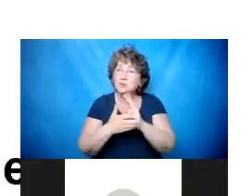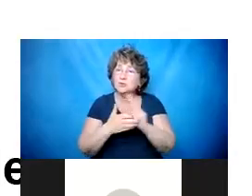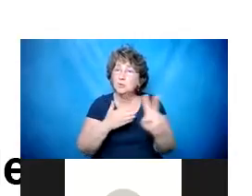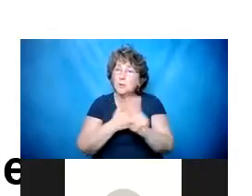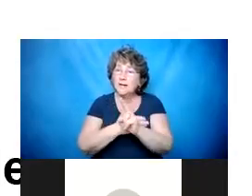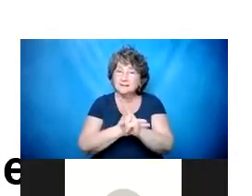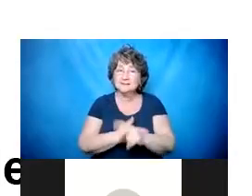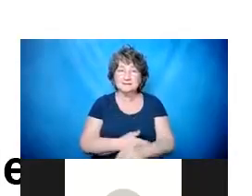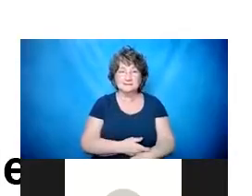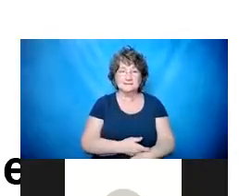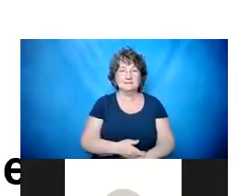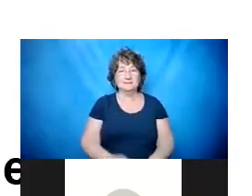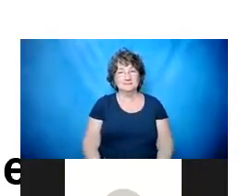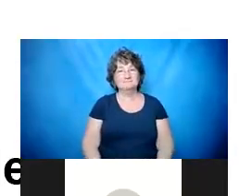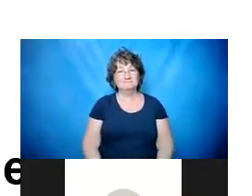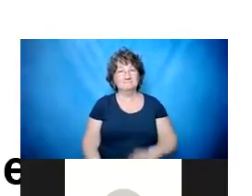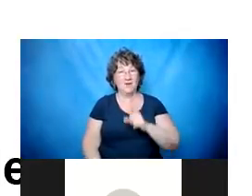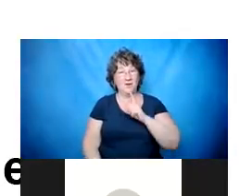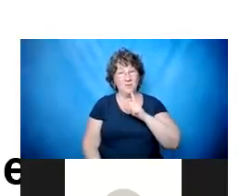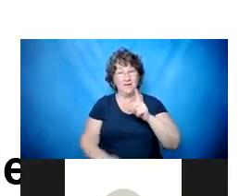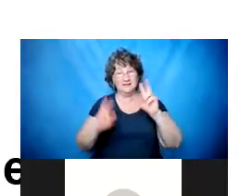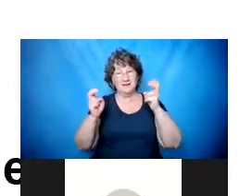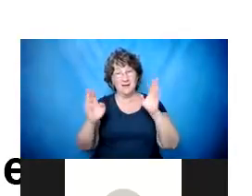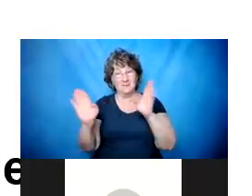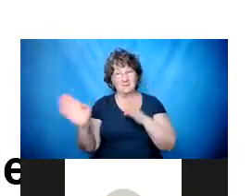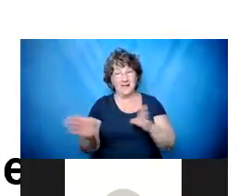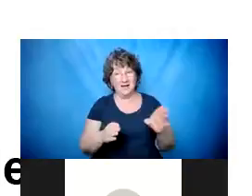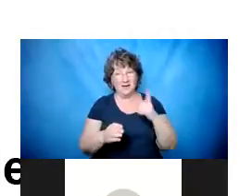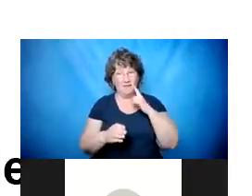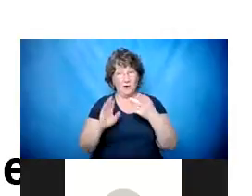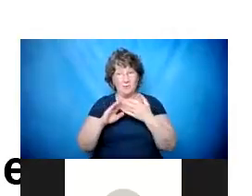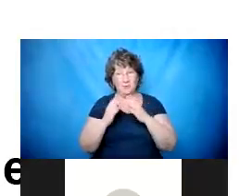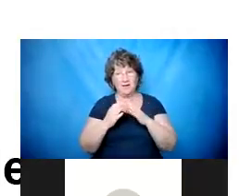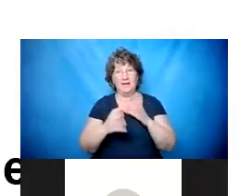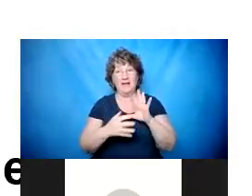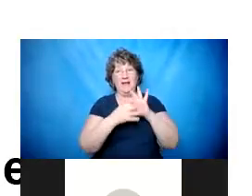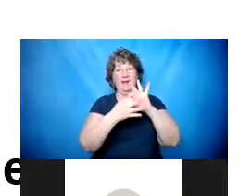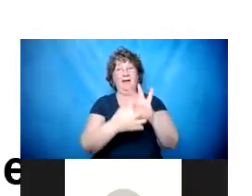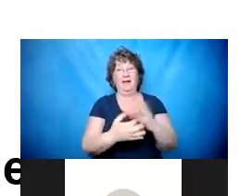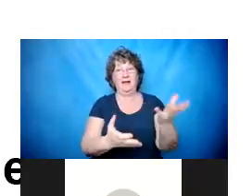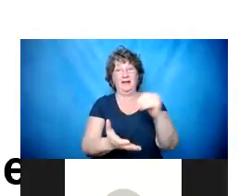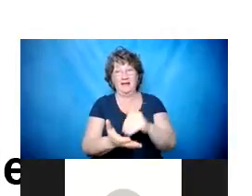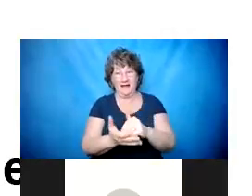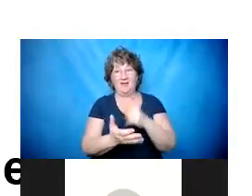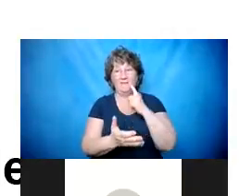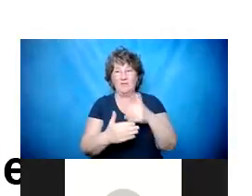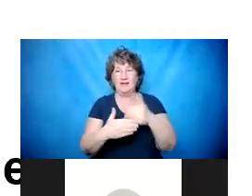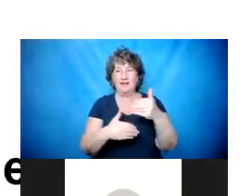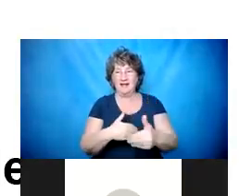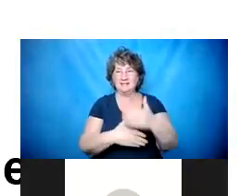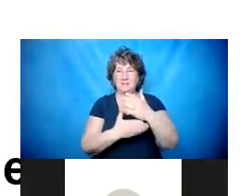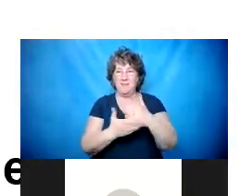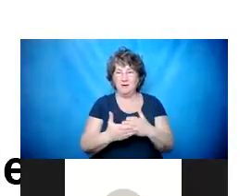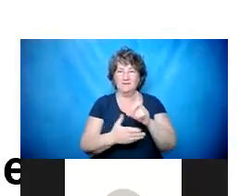mind of everybody right now, planning for community re-engagement in the next phase of disability services. Join this